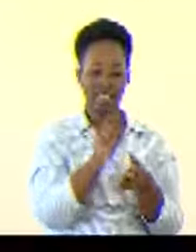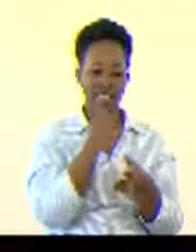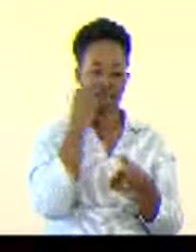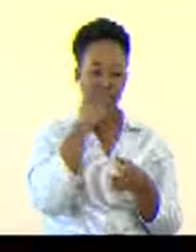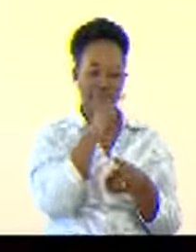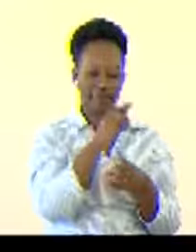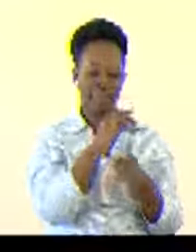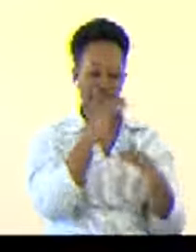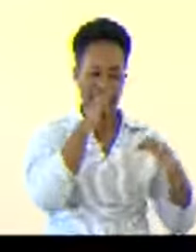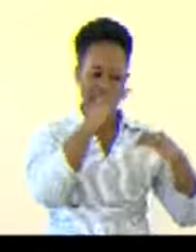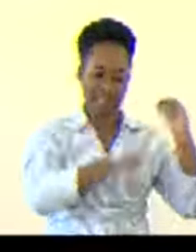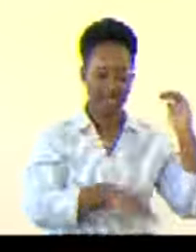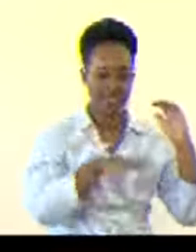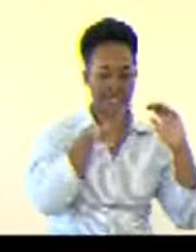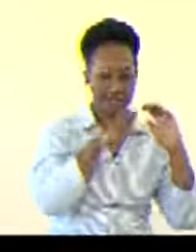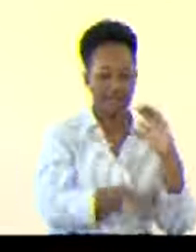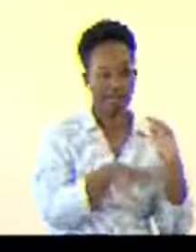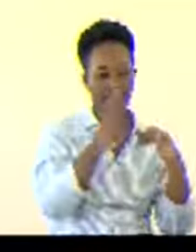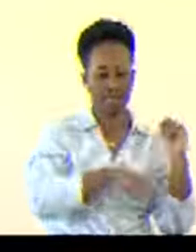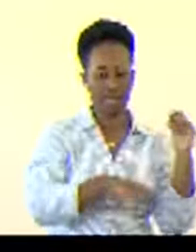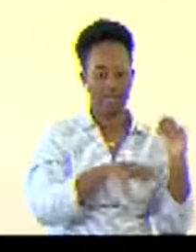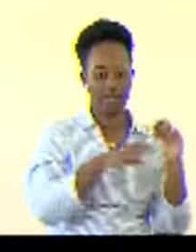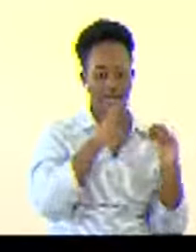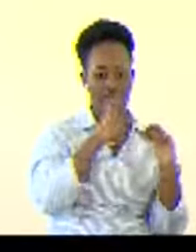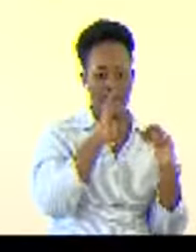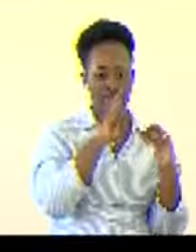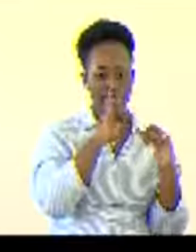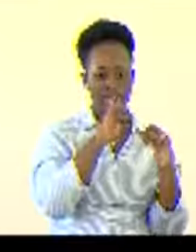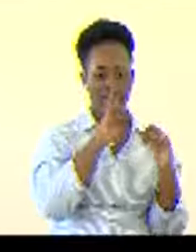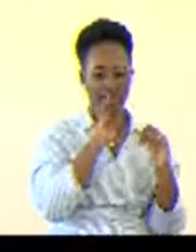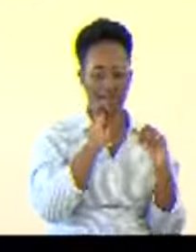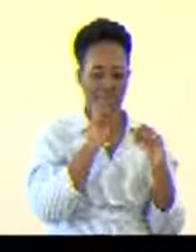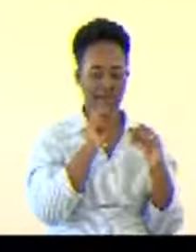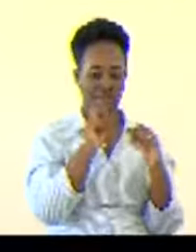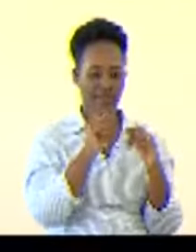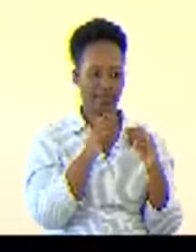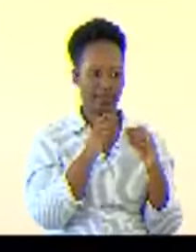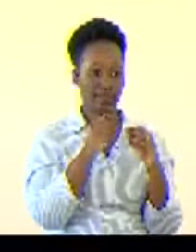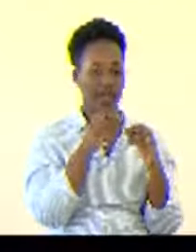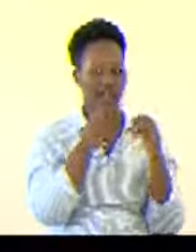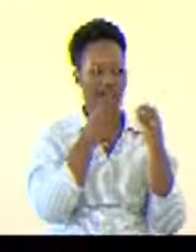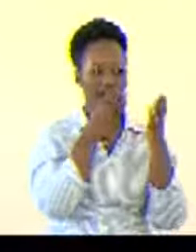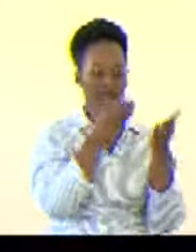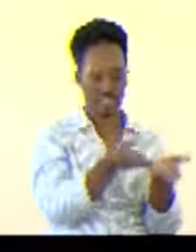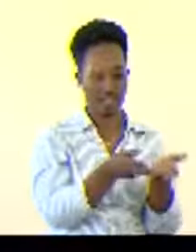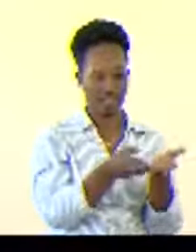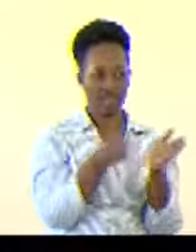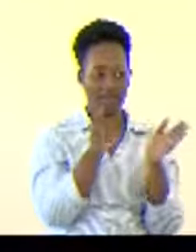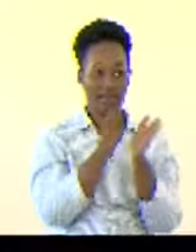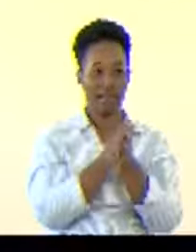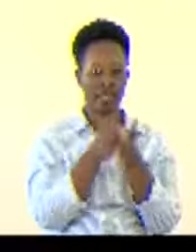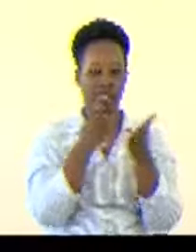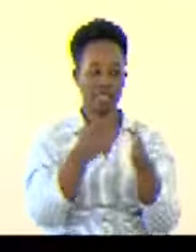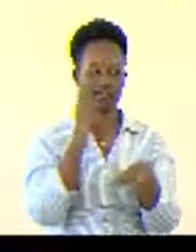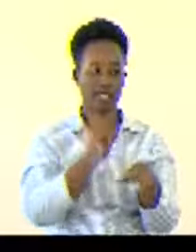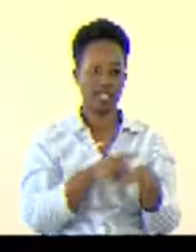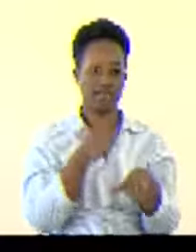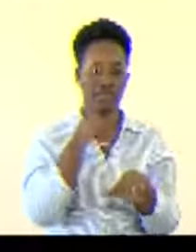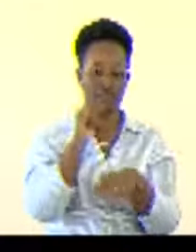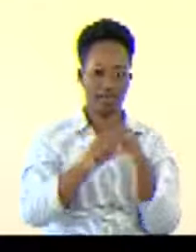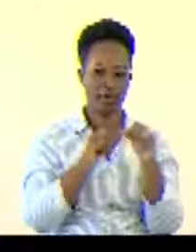mean? So we have different types of financial ratios. And in this case, when it comes to